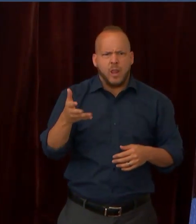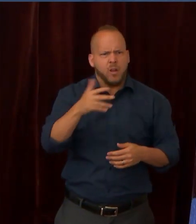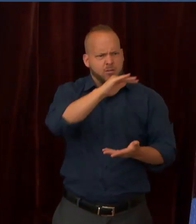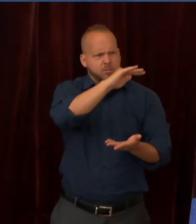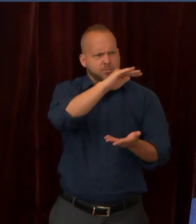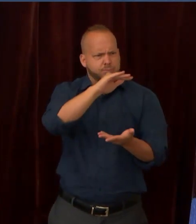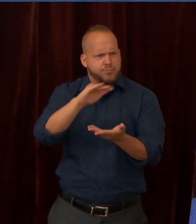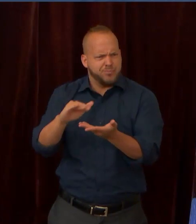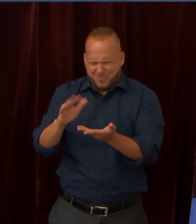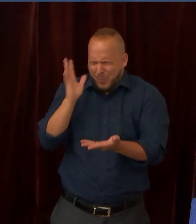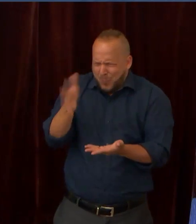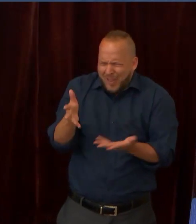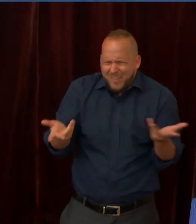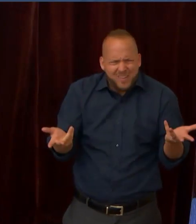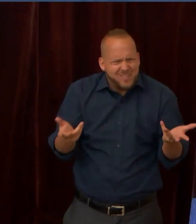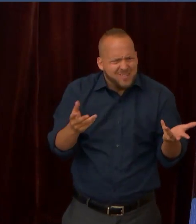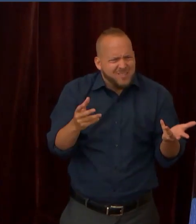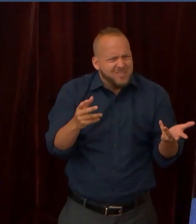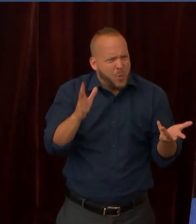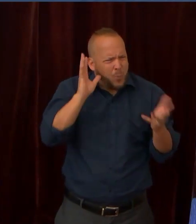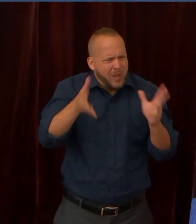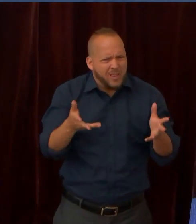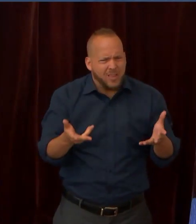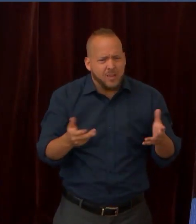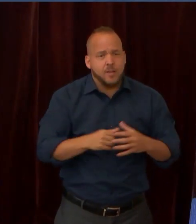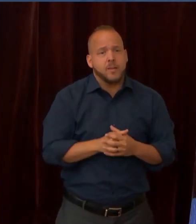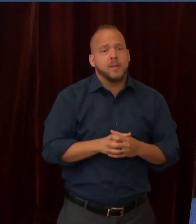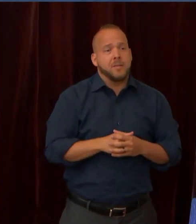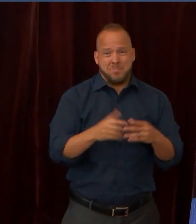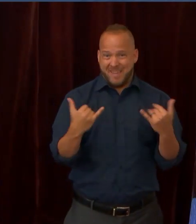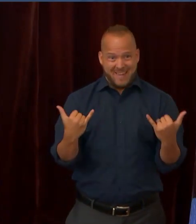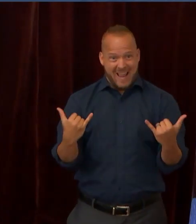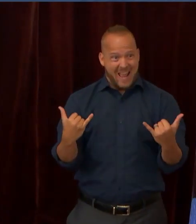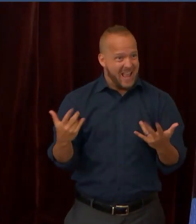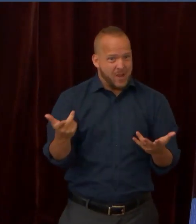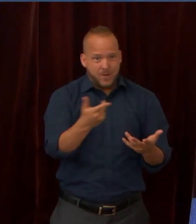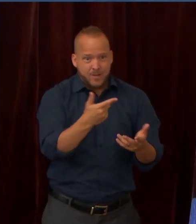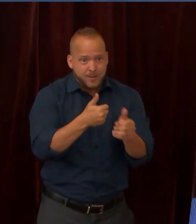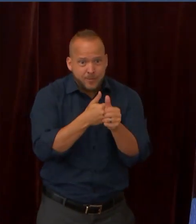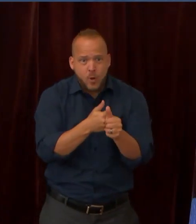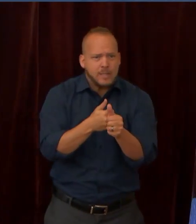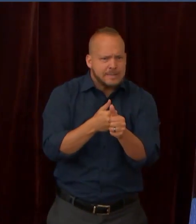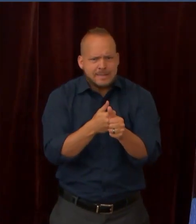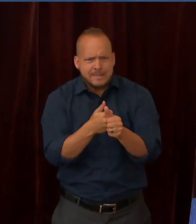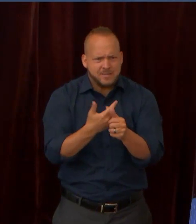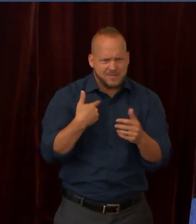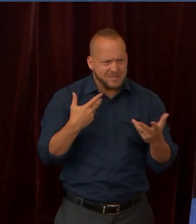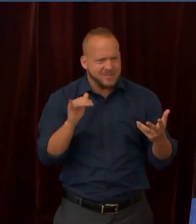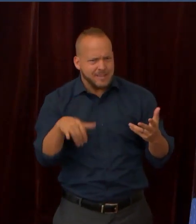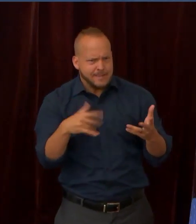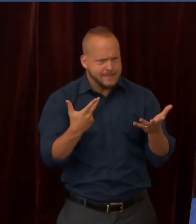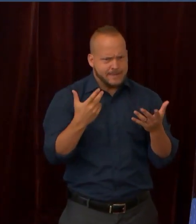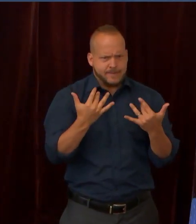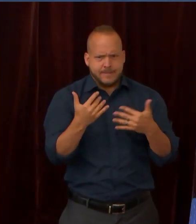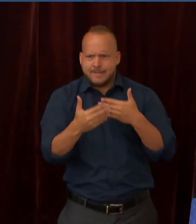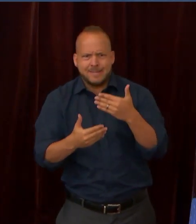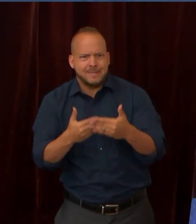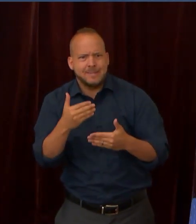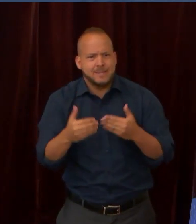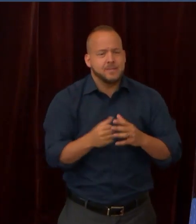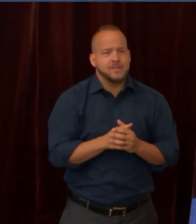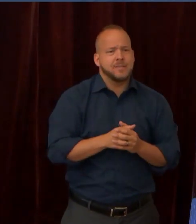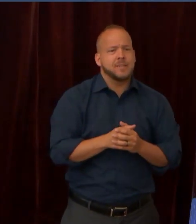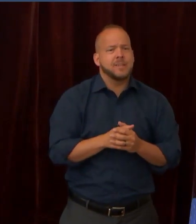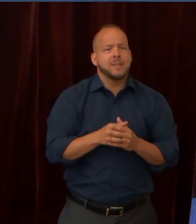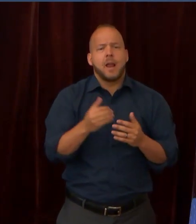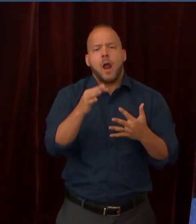steps today that follows on our previous efforts of allowing elective surgery in Chelan and Douglas County, allowing